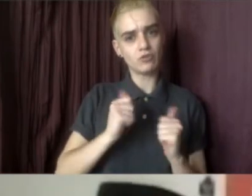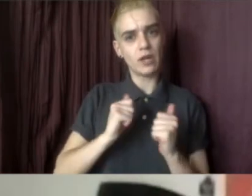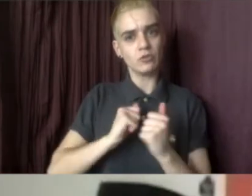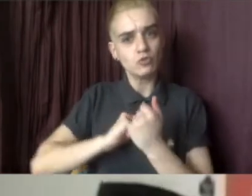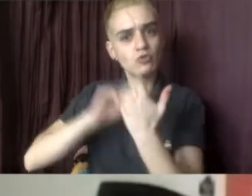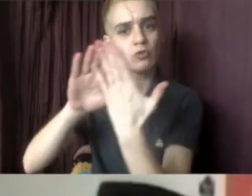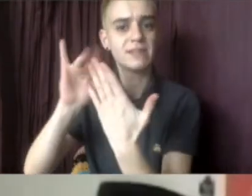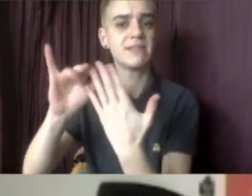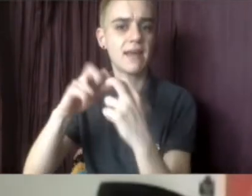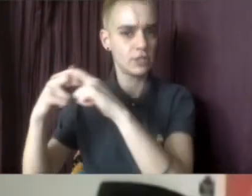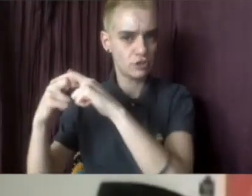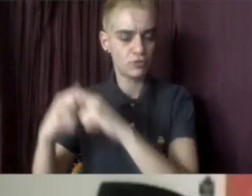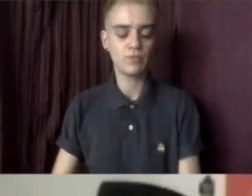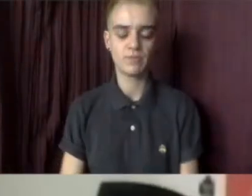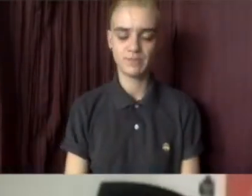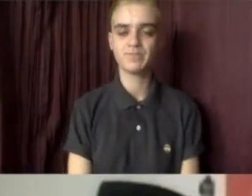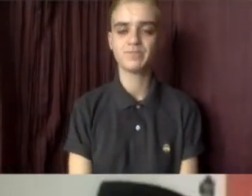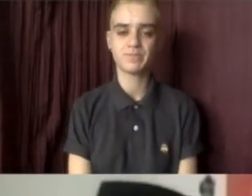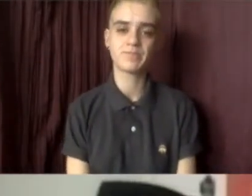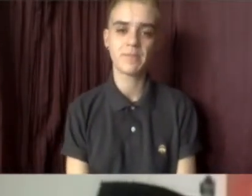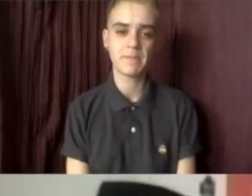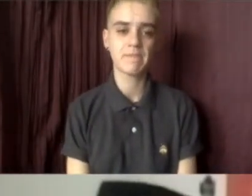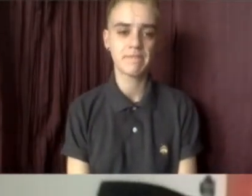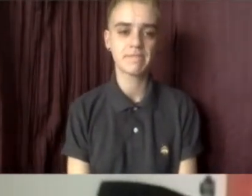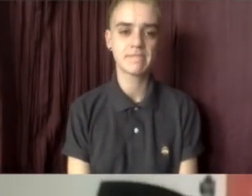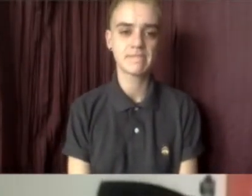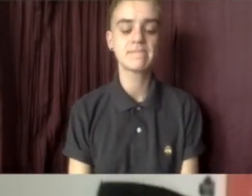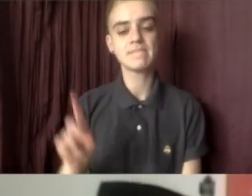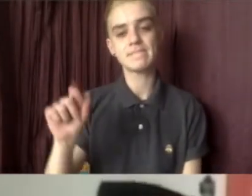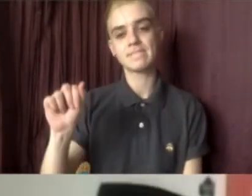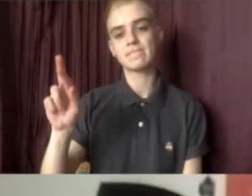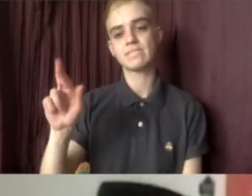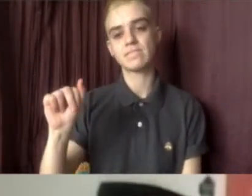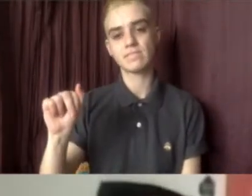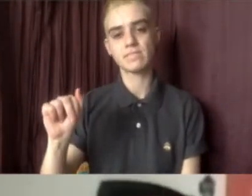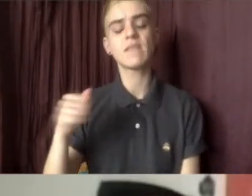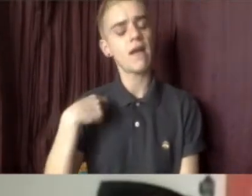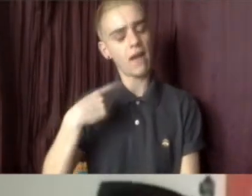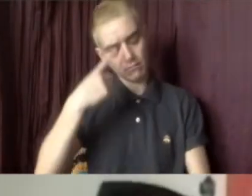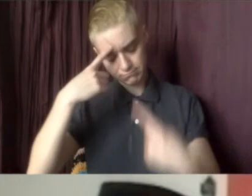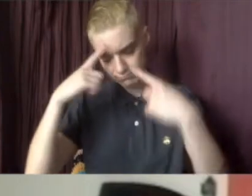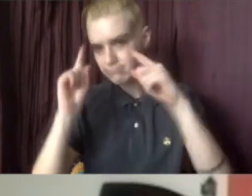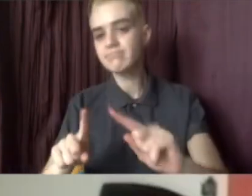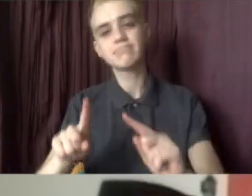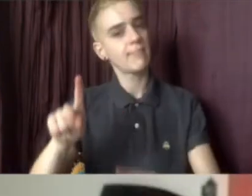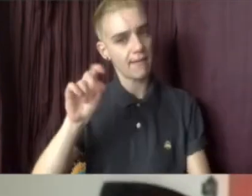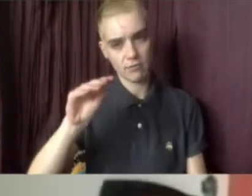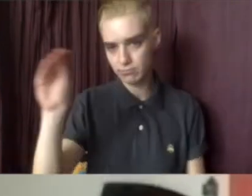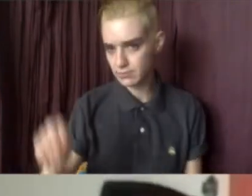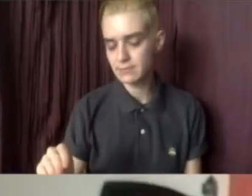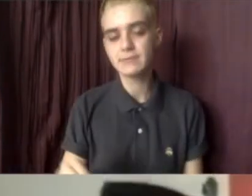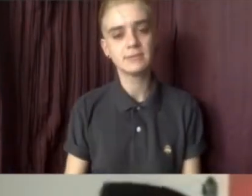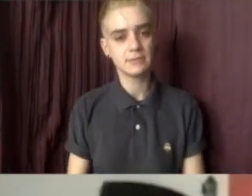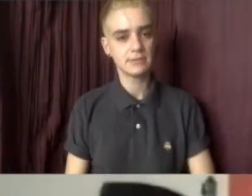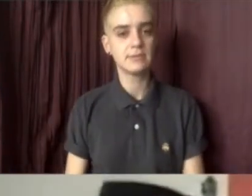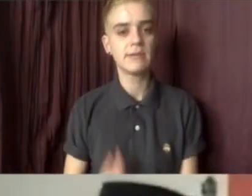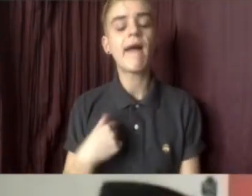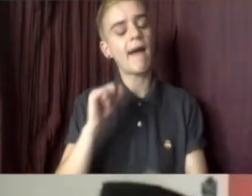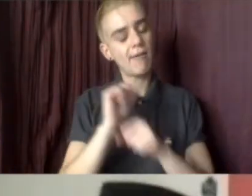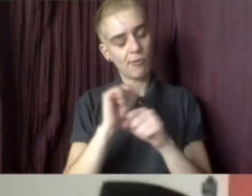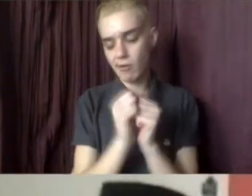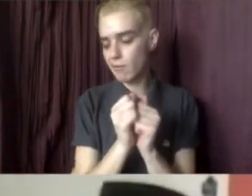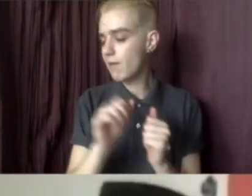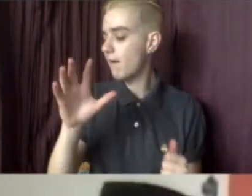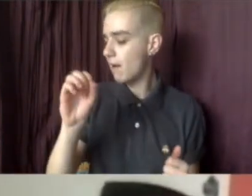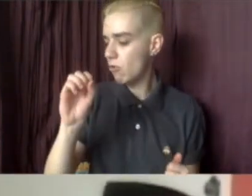a registered federal lobbyist. People are like, you are? And I'm like, yes, I have to be, because I'm talking to Congress. So that, and people don't understand the difference either, right?